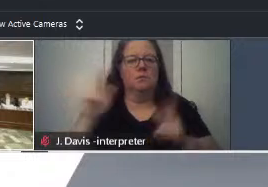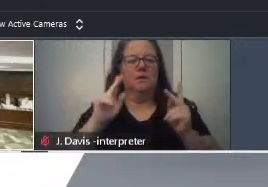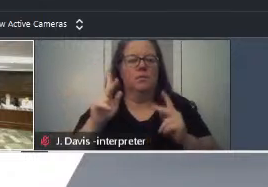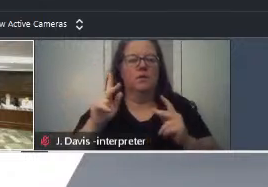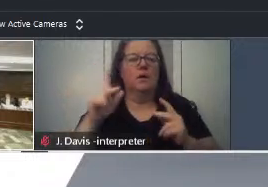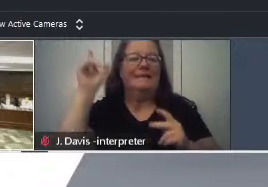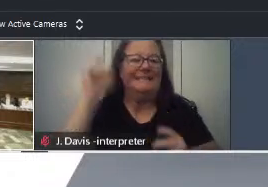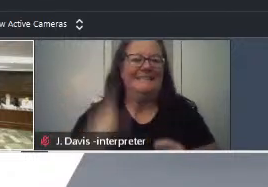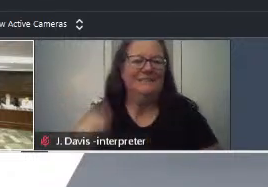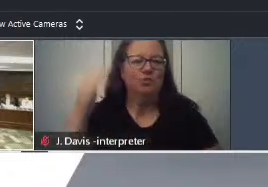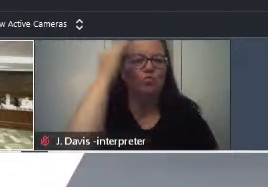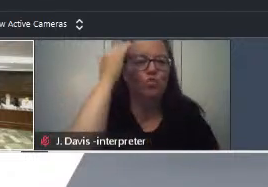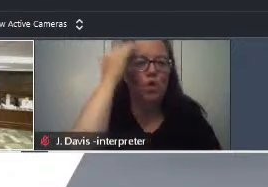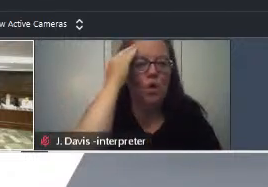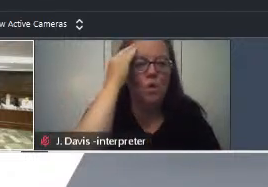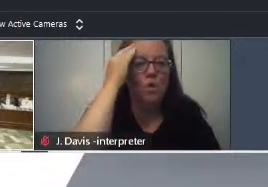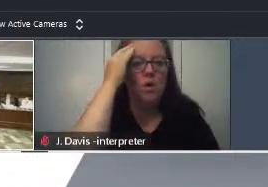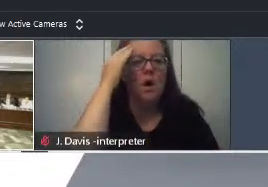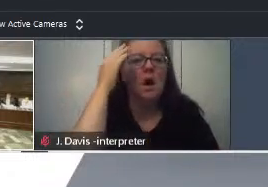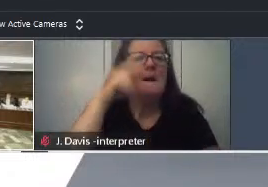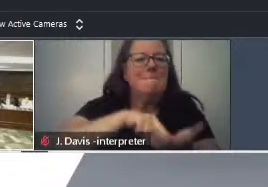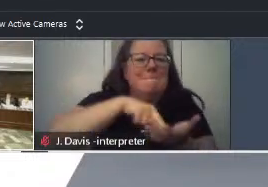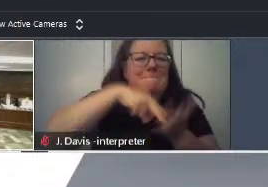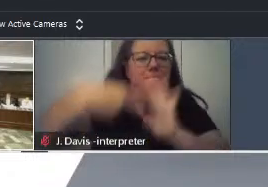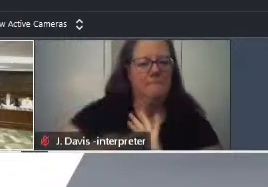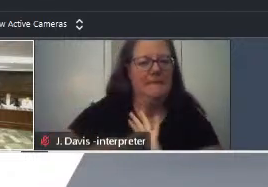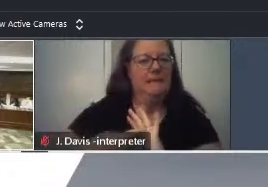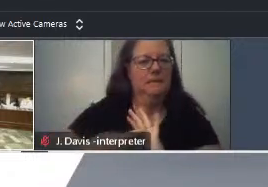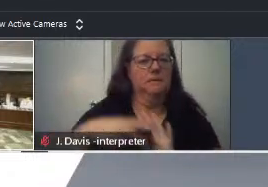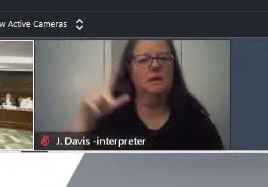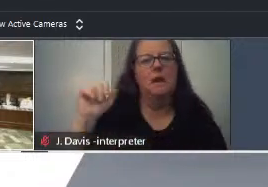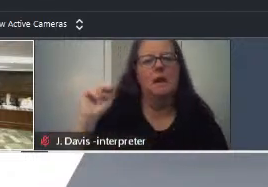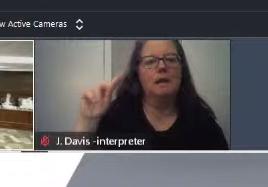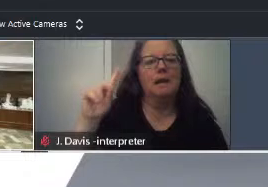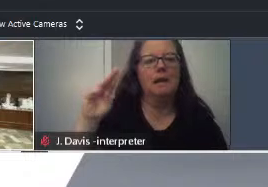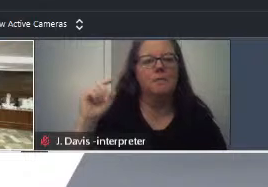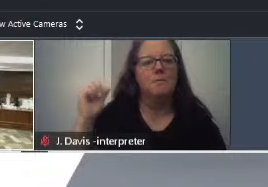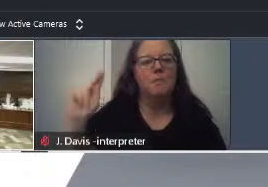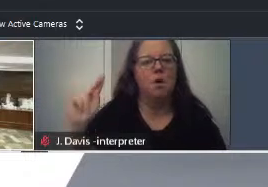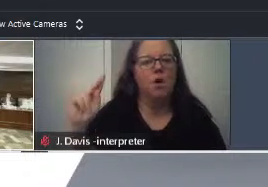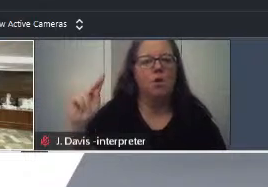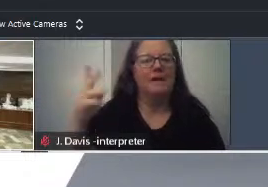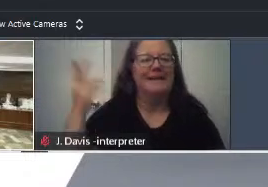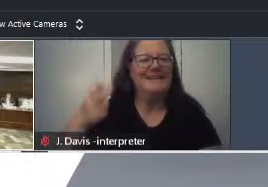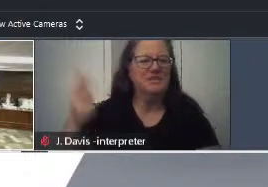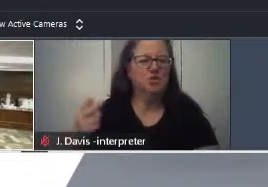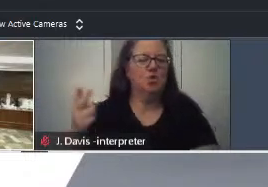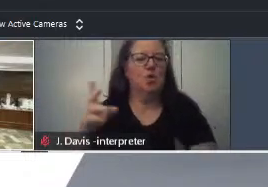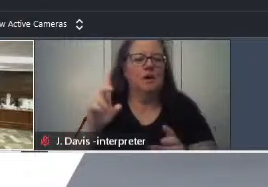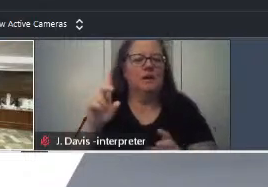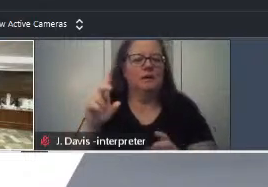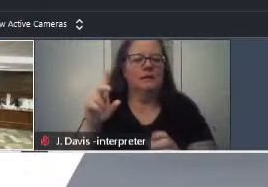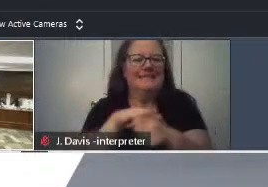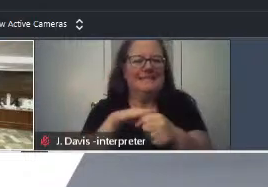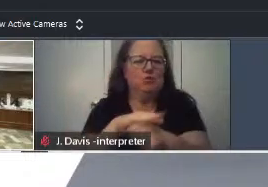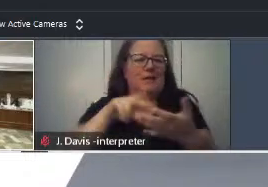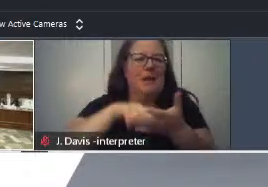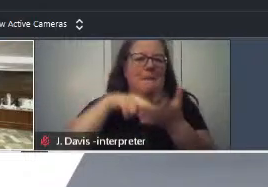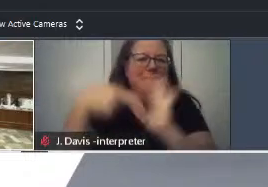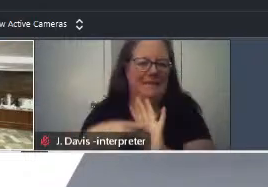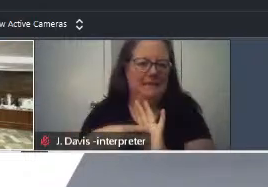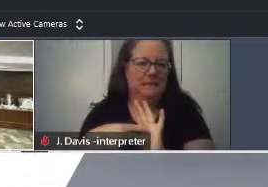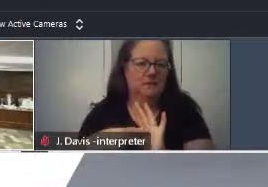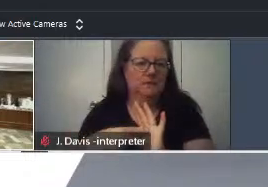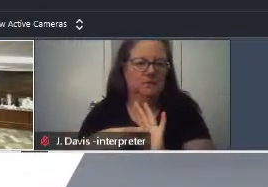to know what a landmarks district entitles and what comes with it. So